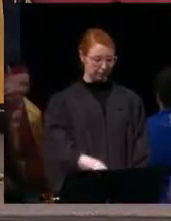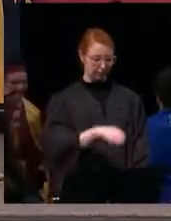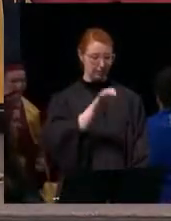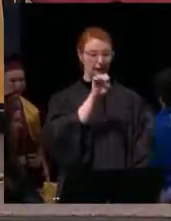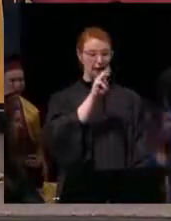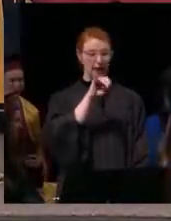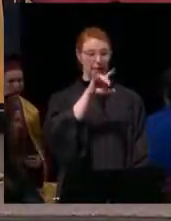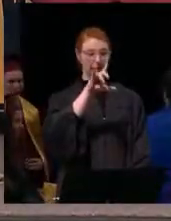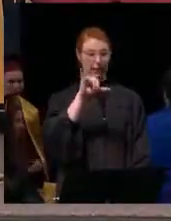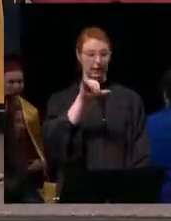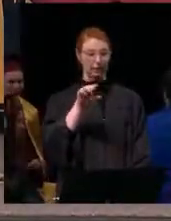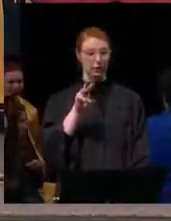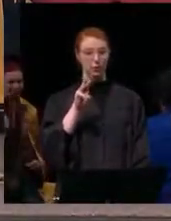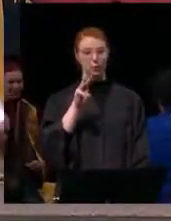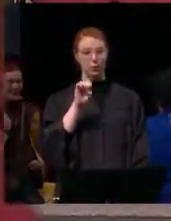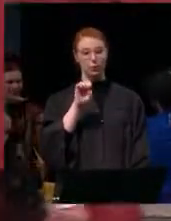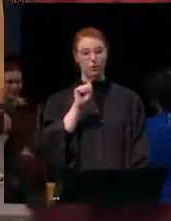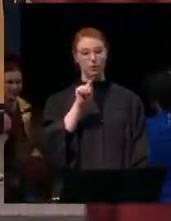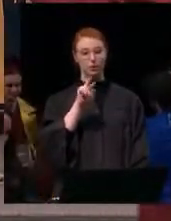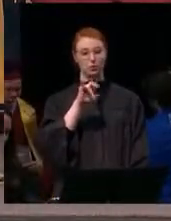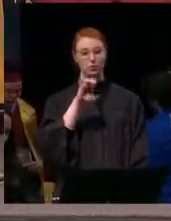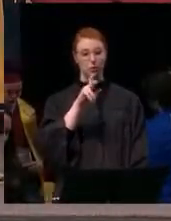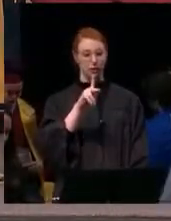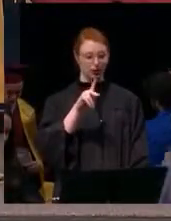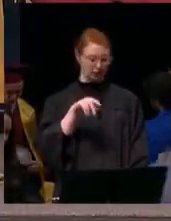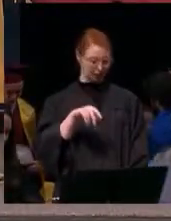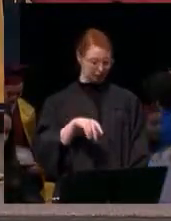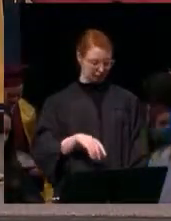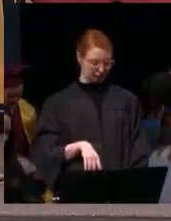Emily Westrick.